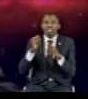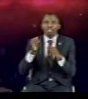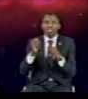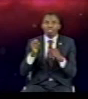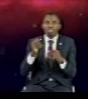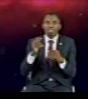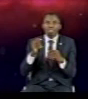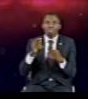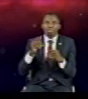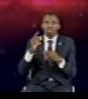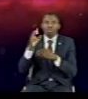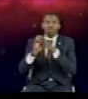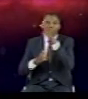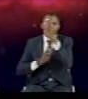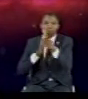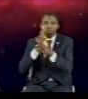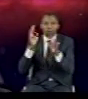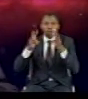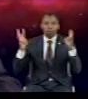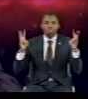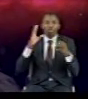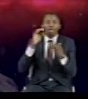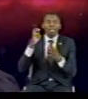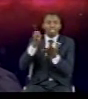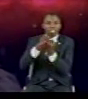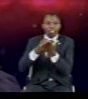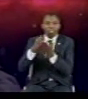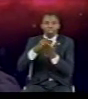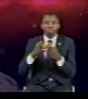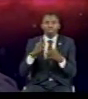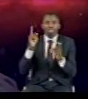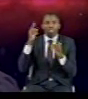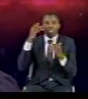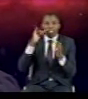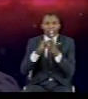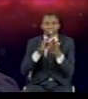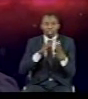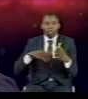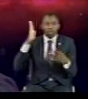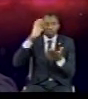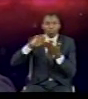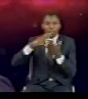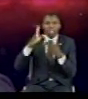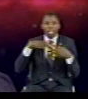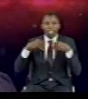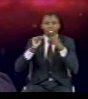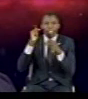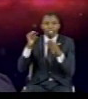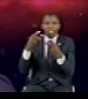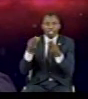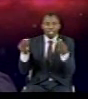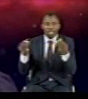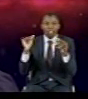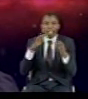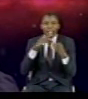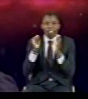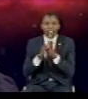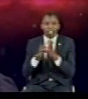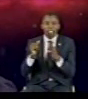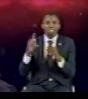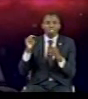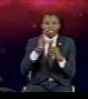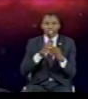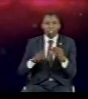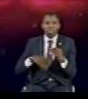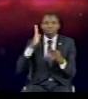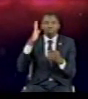to forgive the cause, to forgive and heal the land, and redeem and recover all